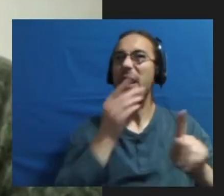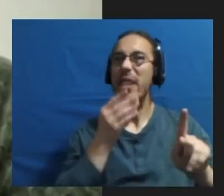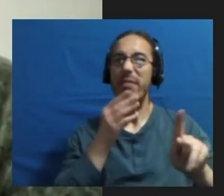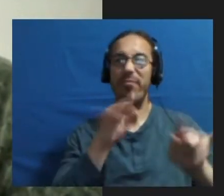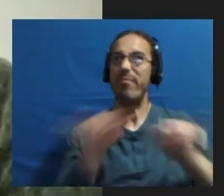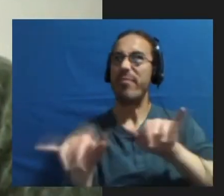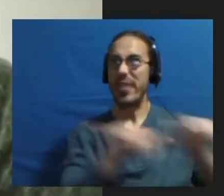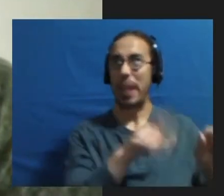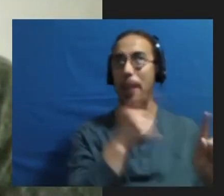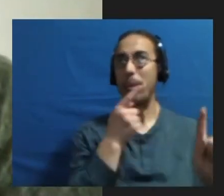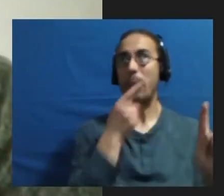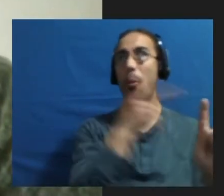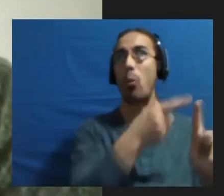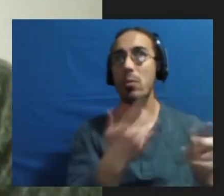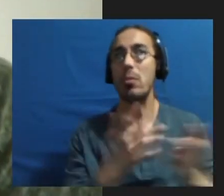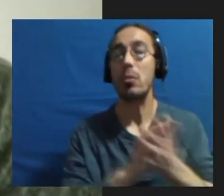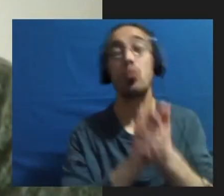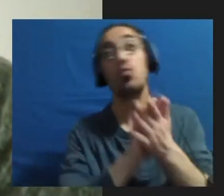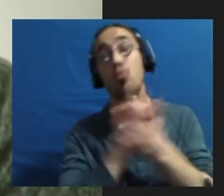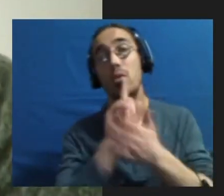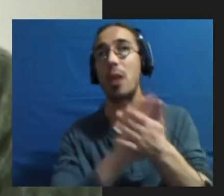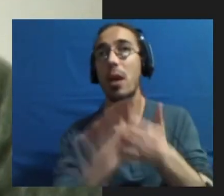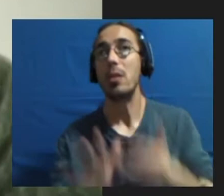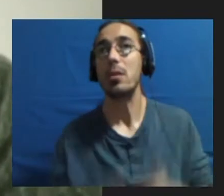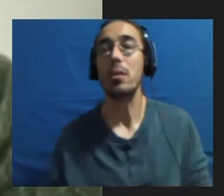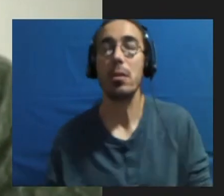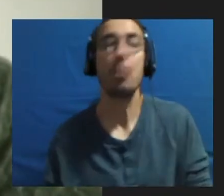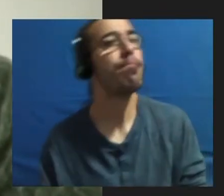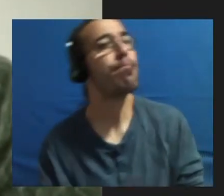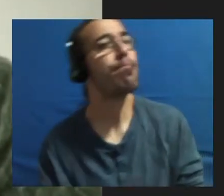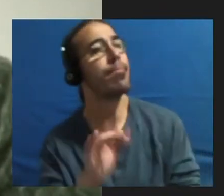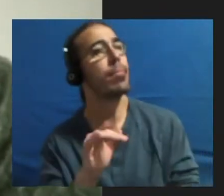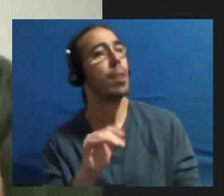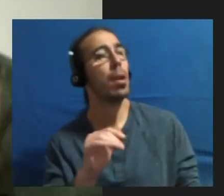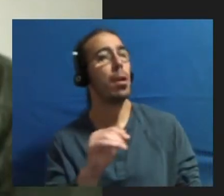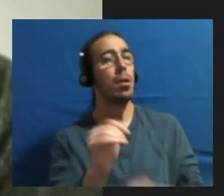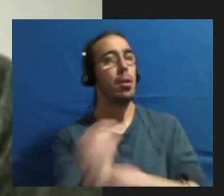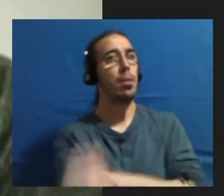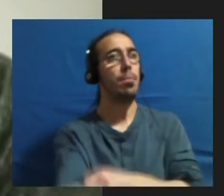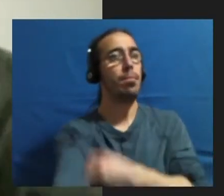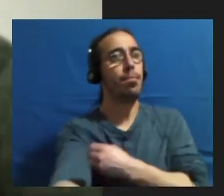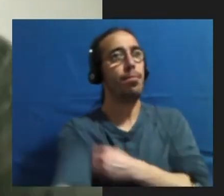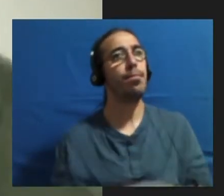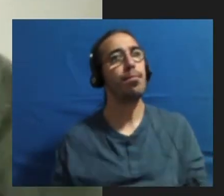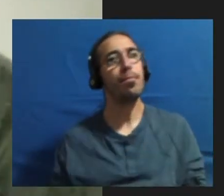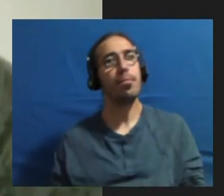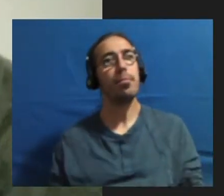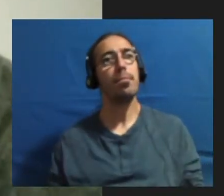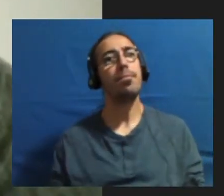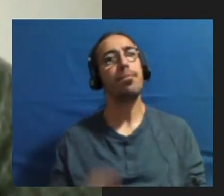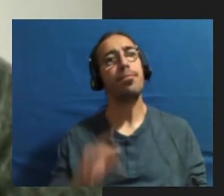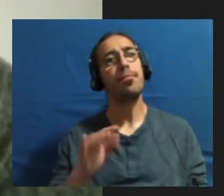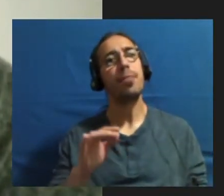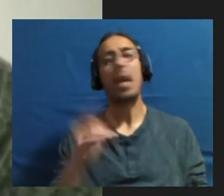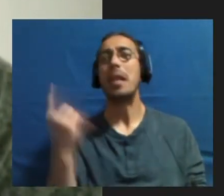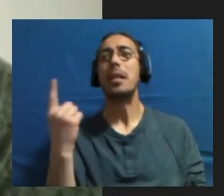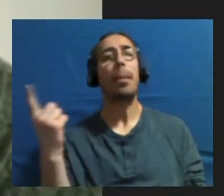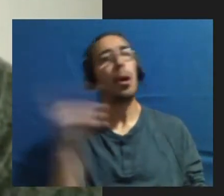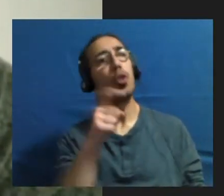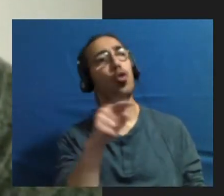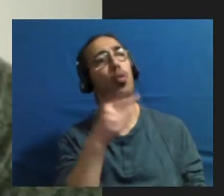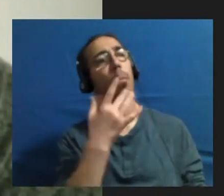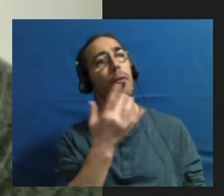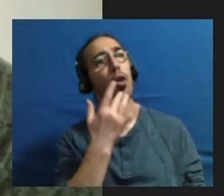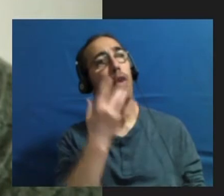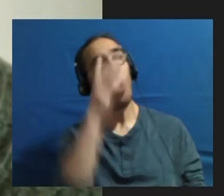it's definitely nice. Do you It's think, comforting. we had a quick audience question. Do you prefer